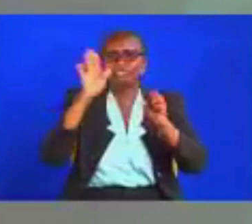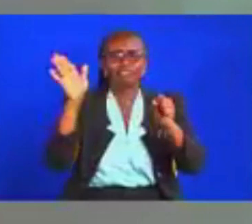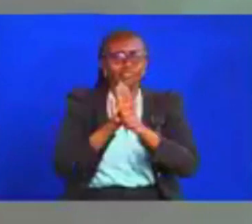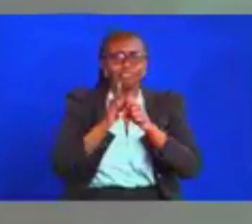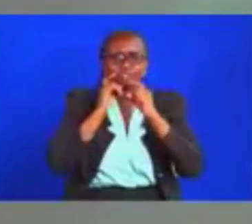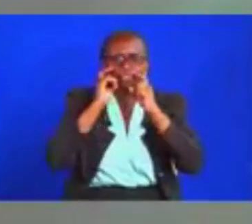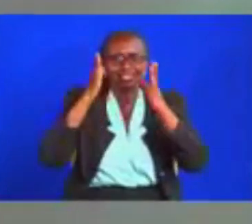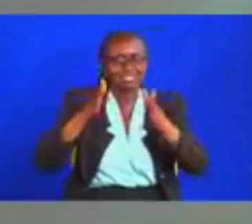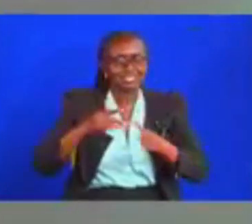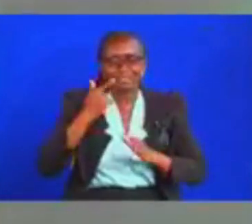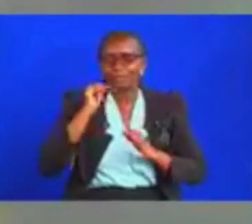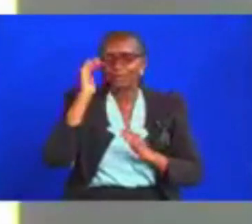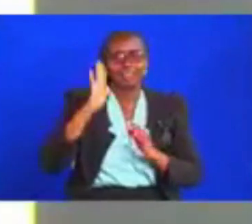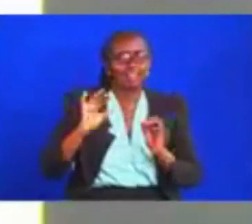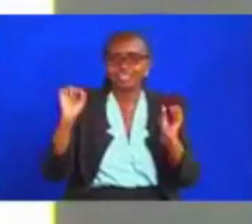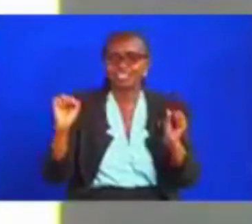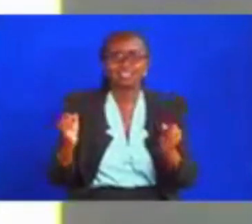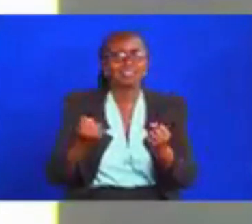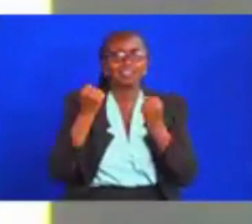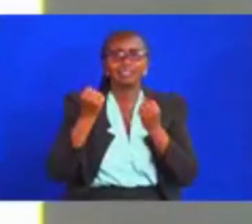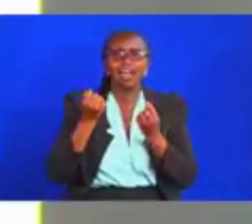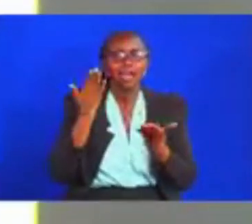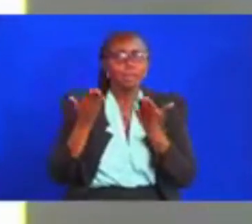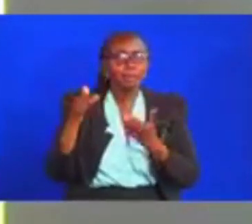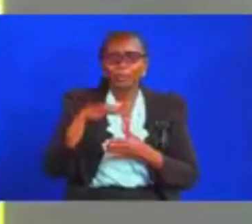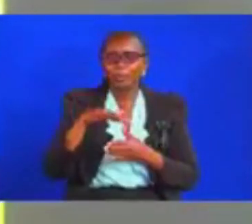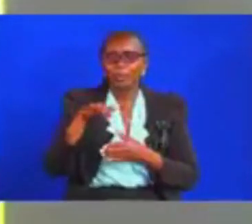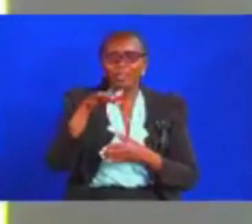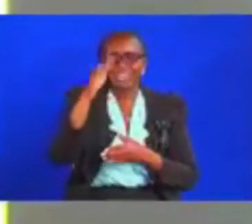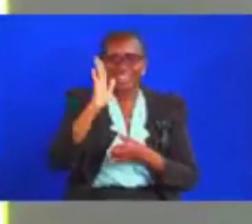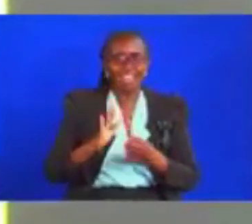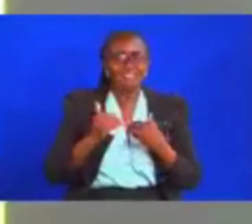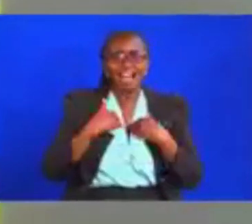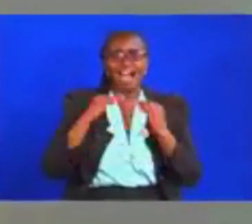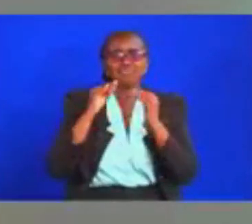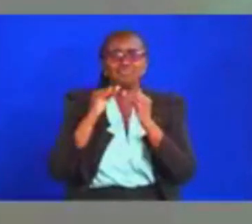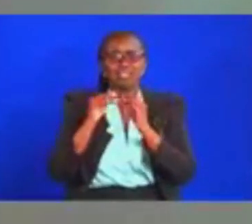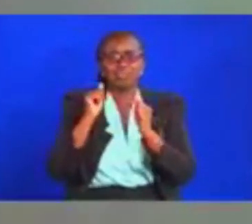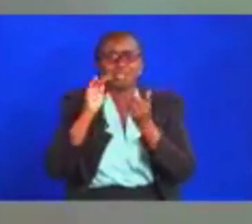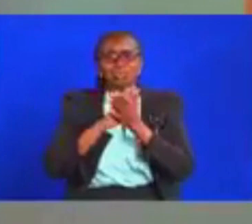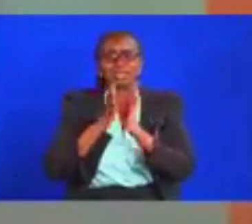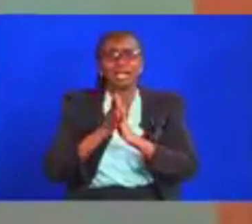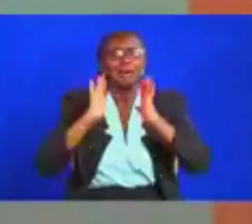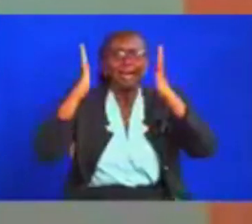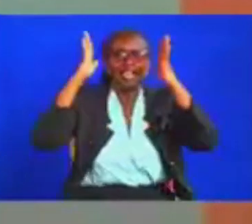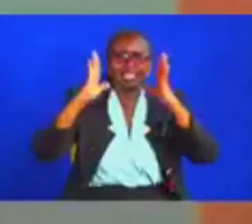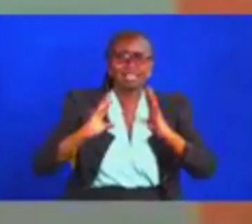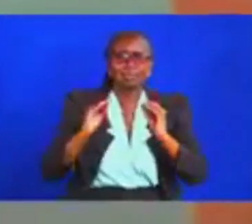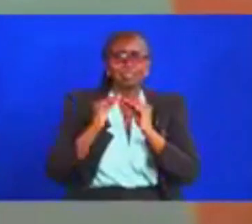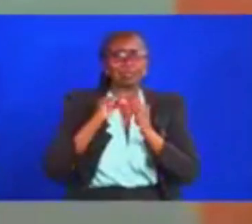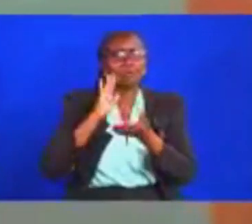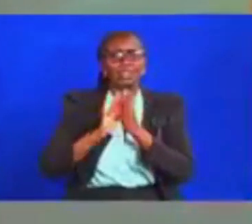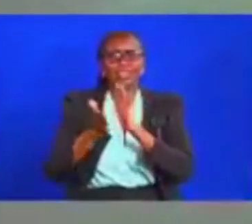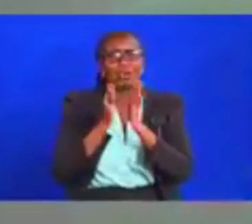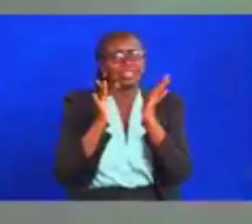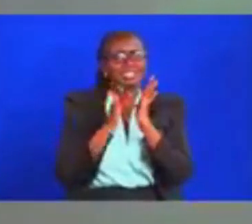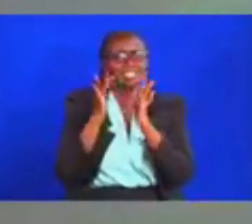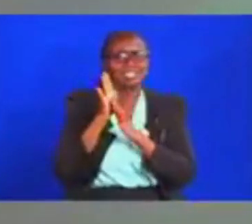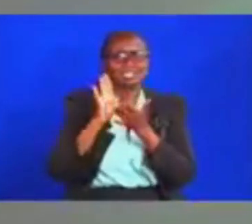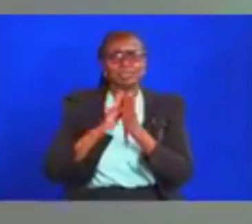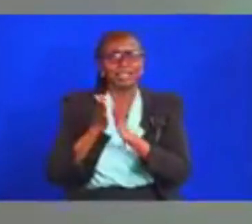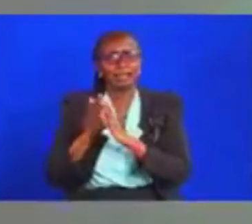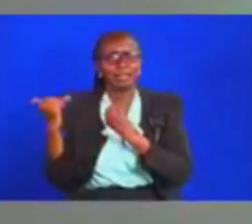never saved. May we never hold conferences that becomes a celebrity galore without Jesus being